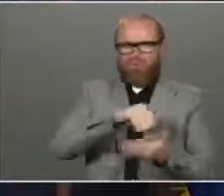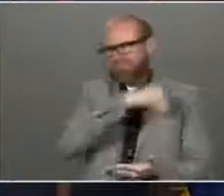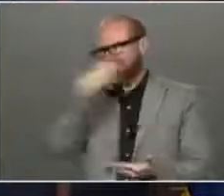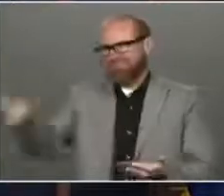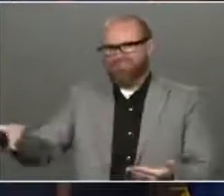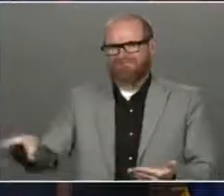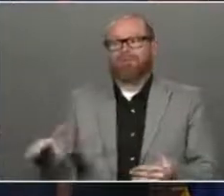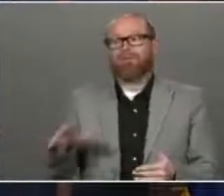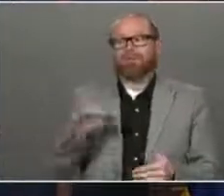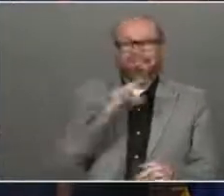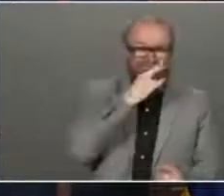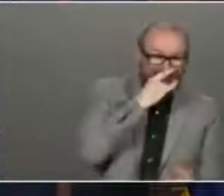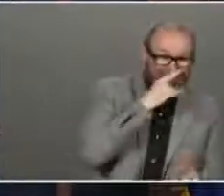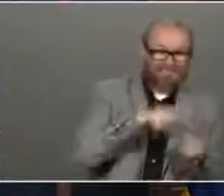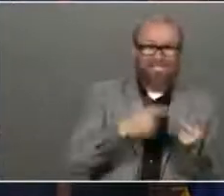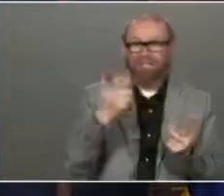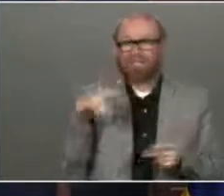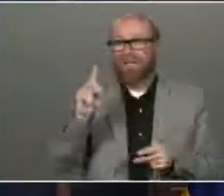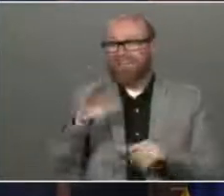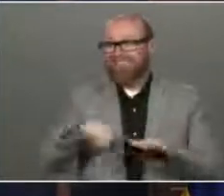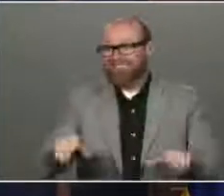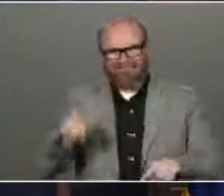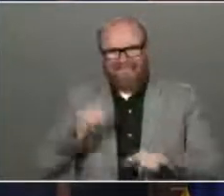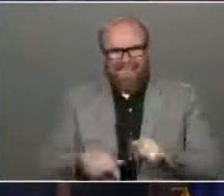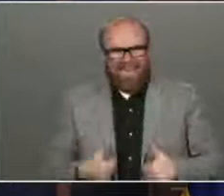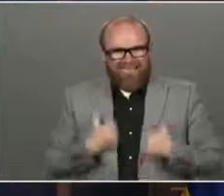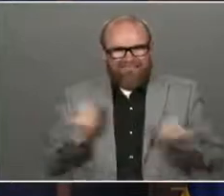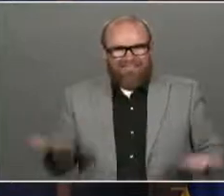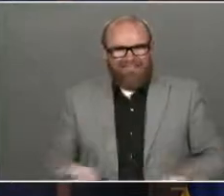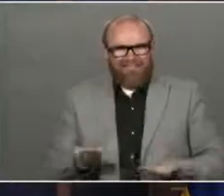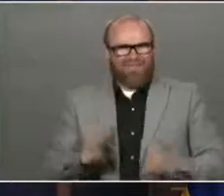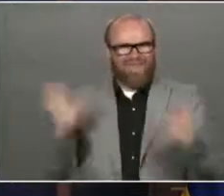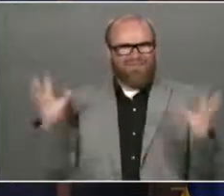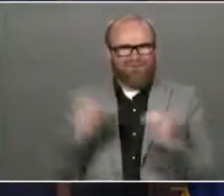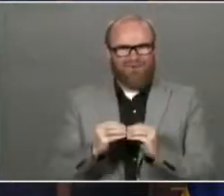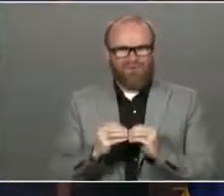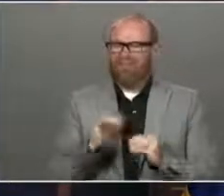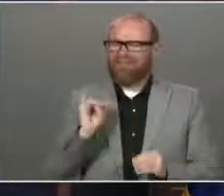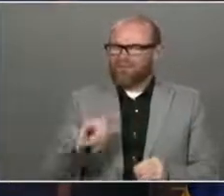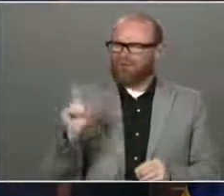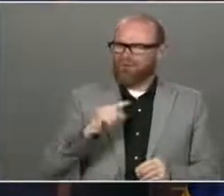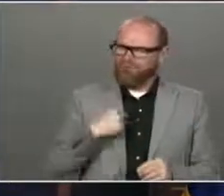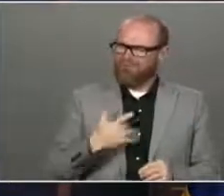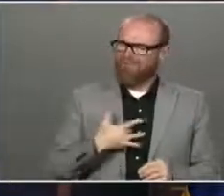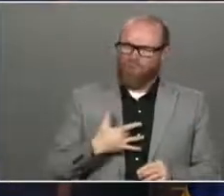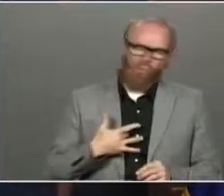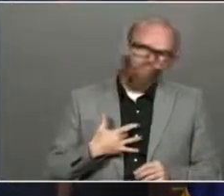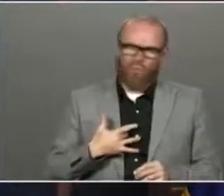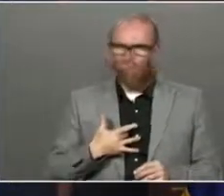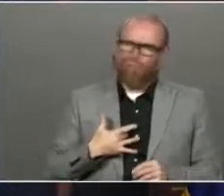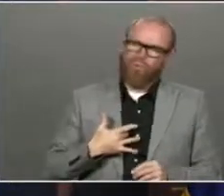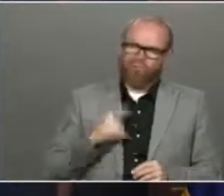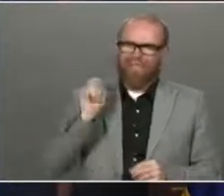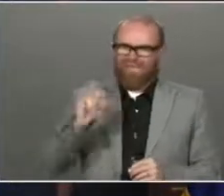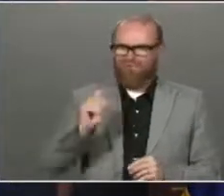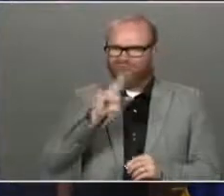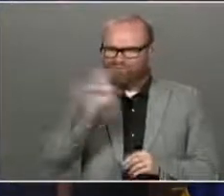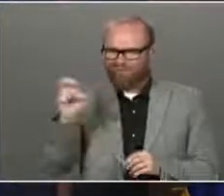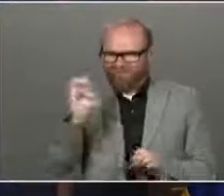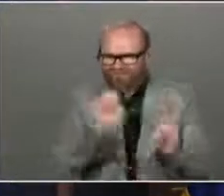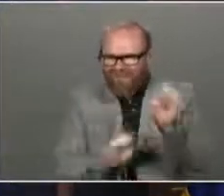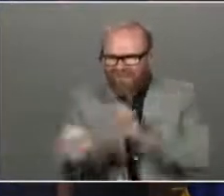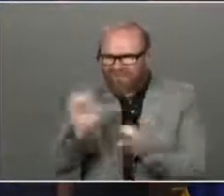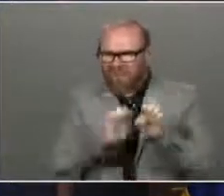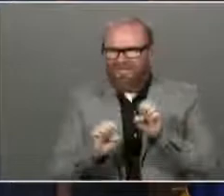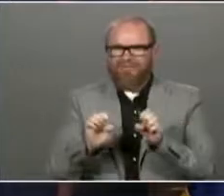kids and grandkids can't live here anymore, that I think that we're going to have to reevaluate and reimagine what that looks like. I